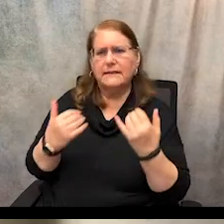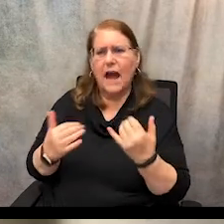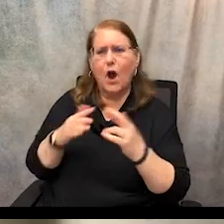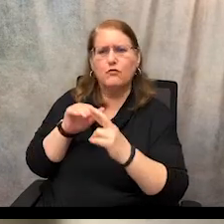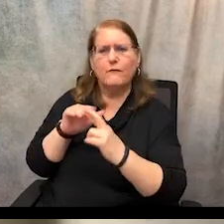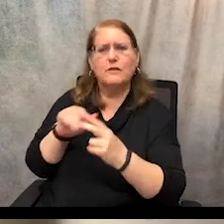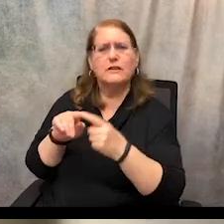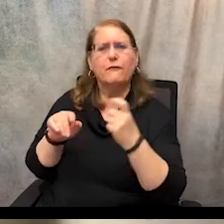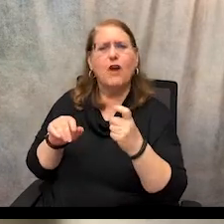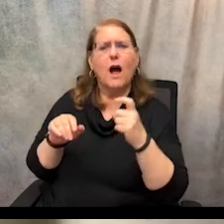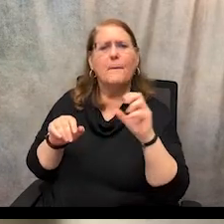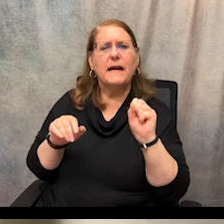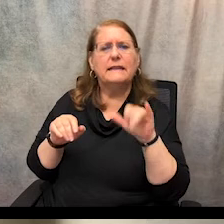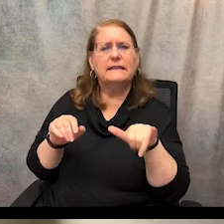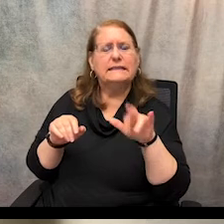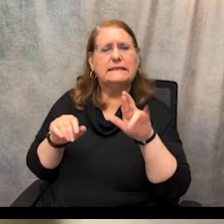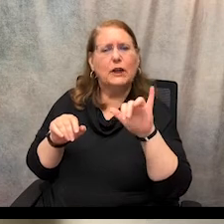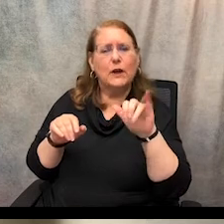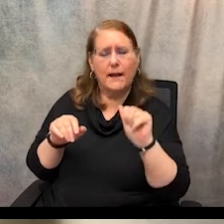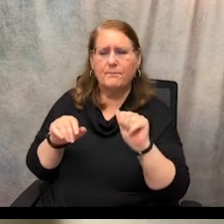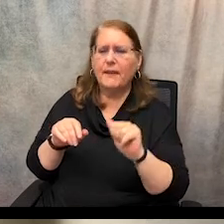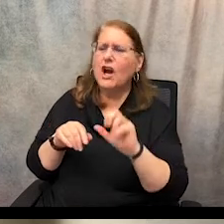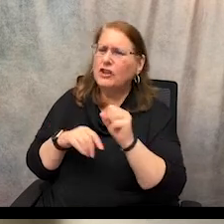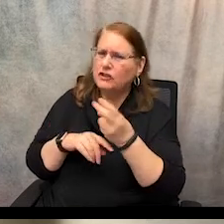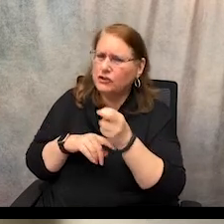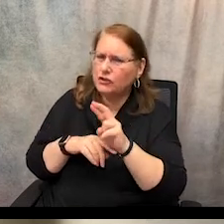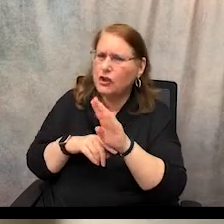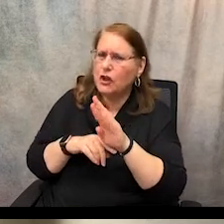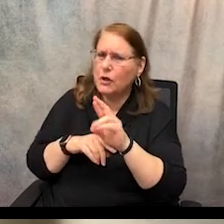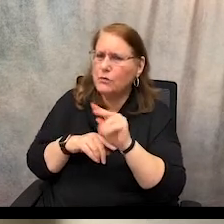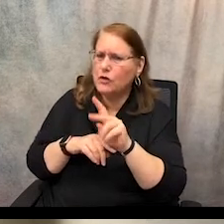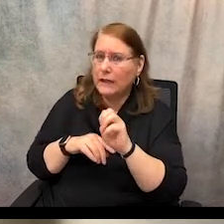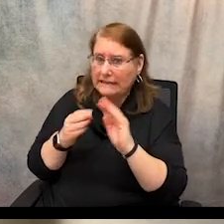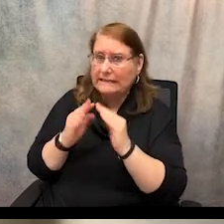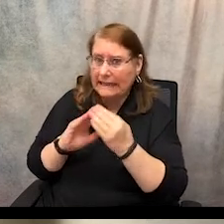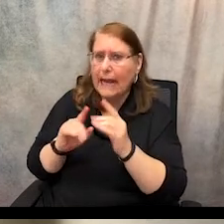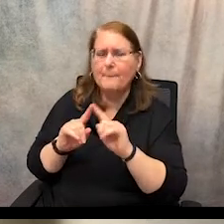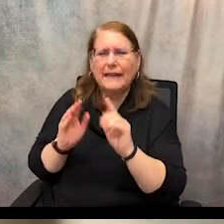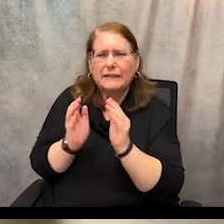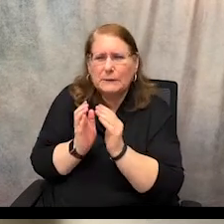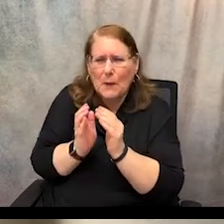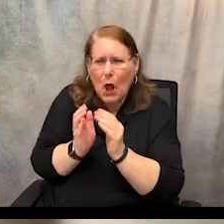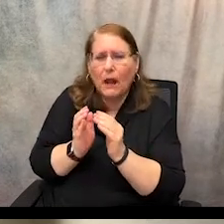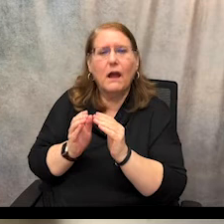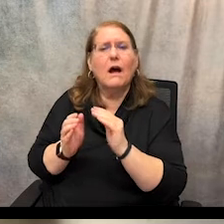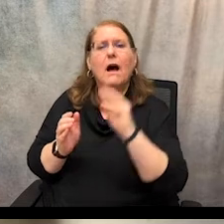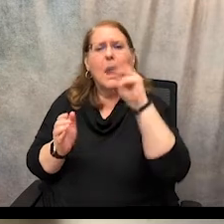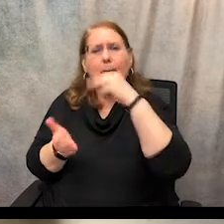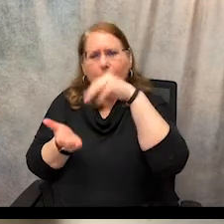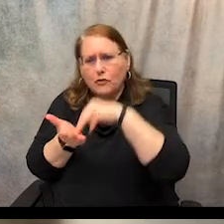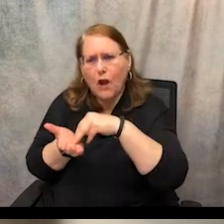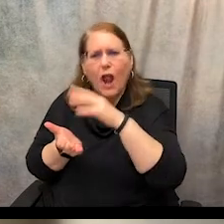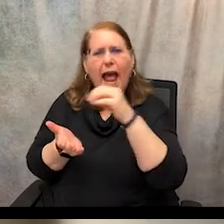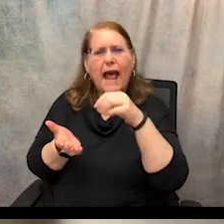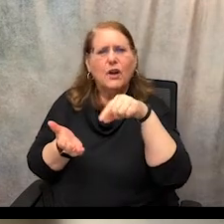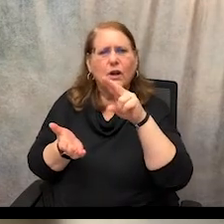Syria. Sherbrooke is it's a city, but it's a small city. And I think after Montreal and Quebec City, the sort